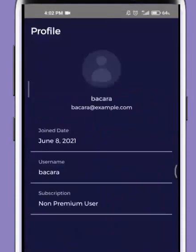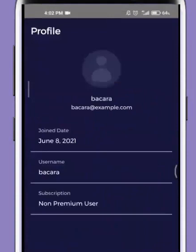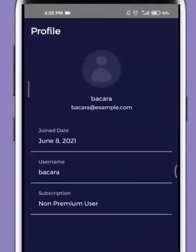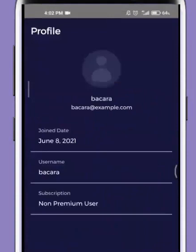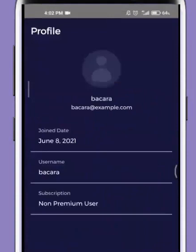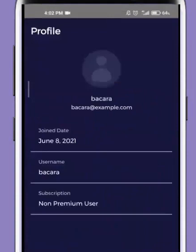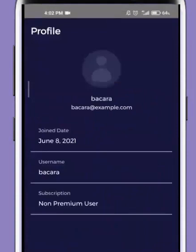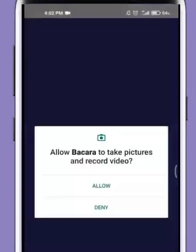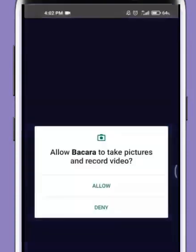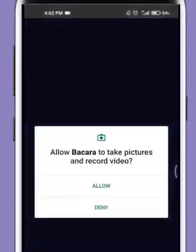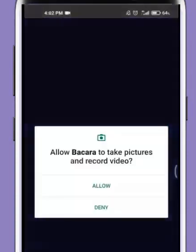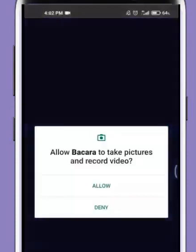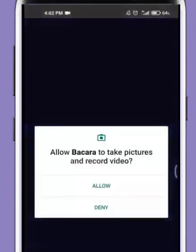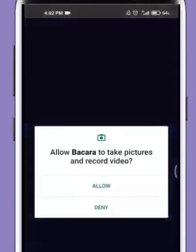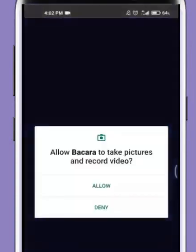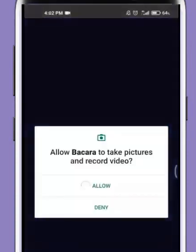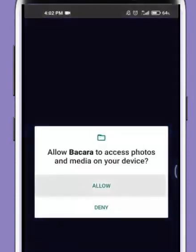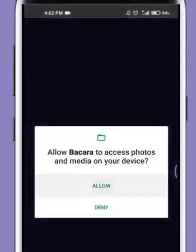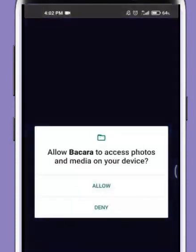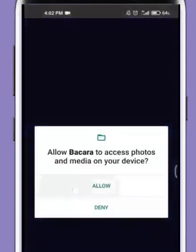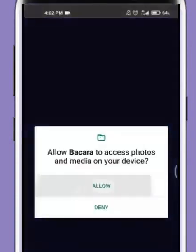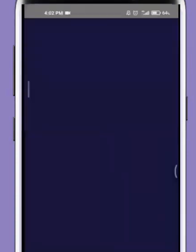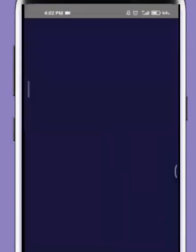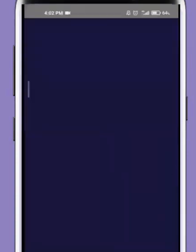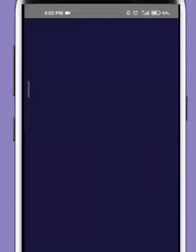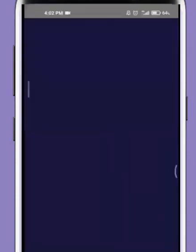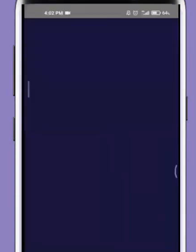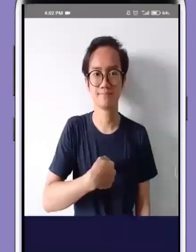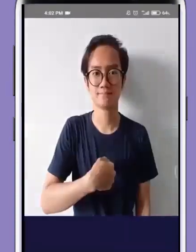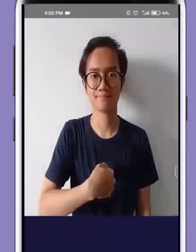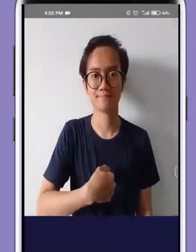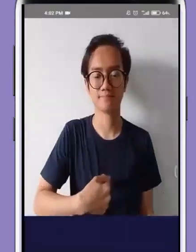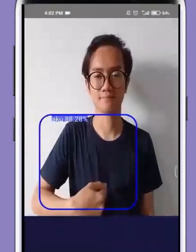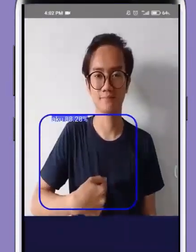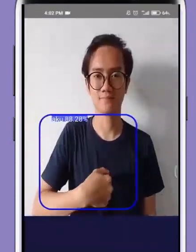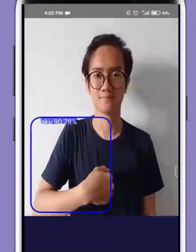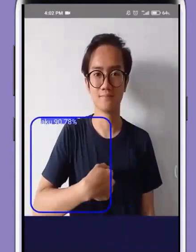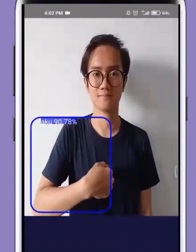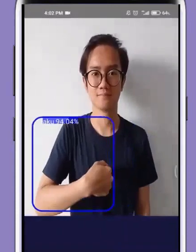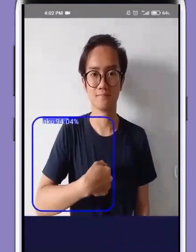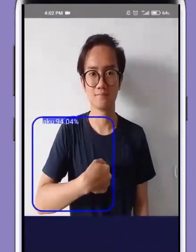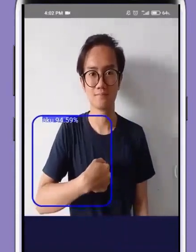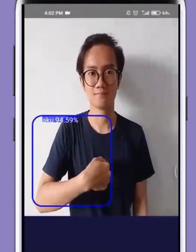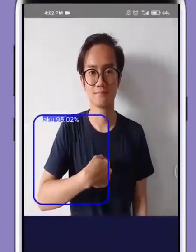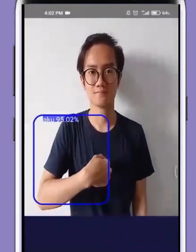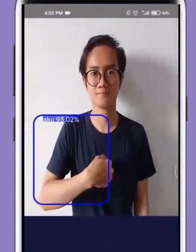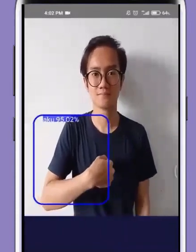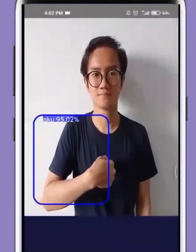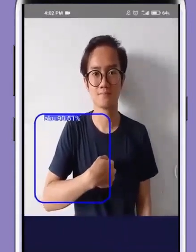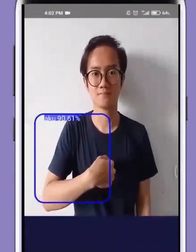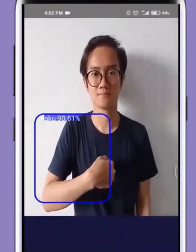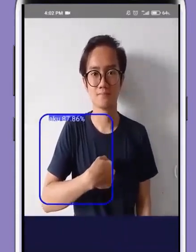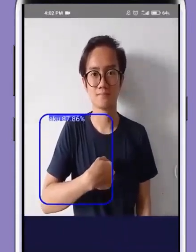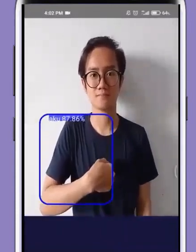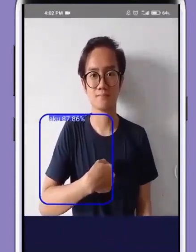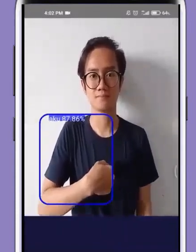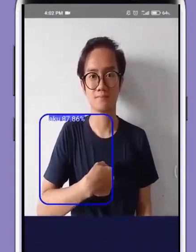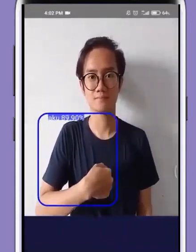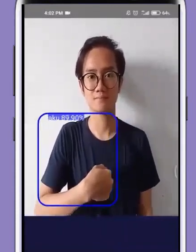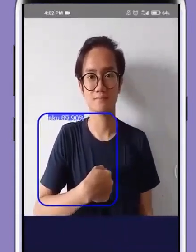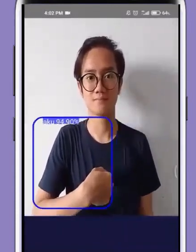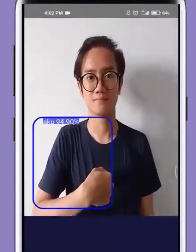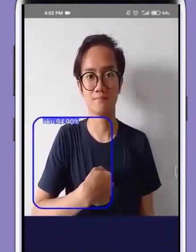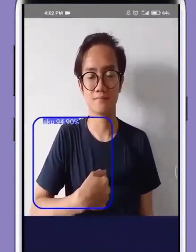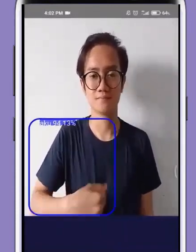This is our profile page. And this is our main features, the translations page. In